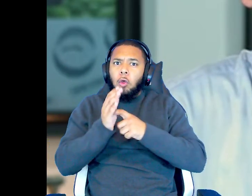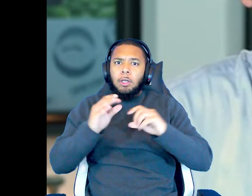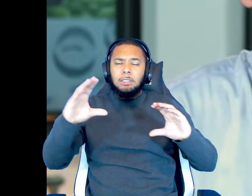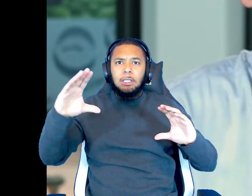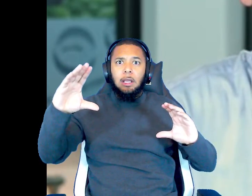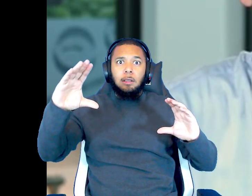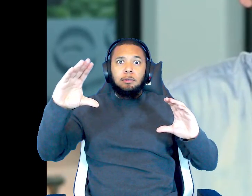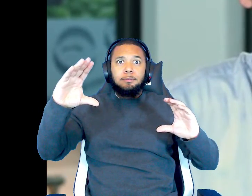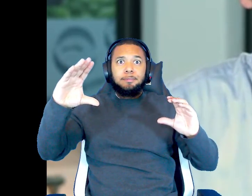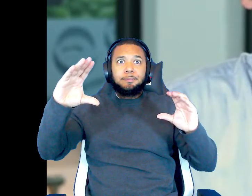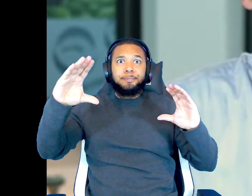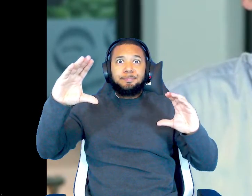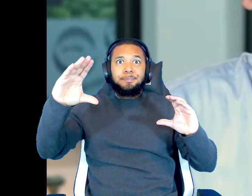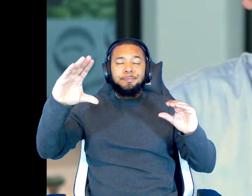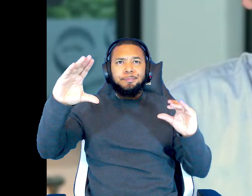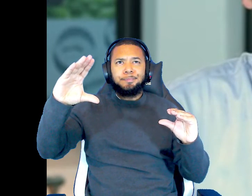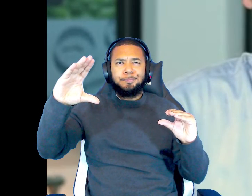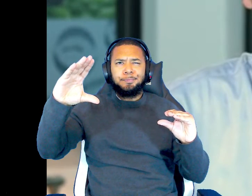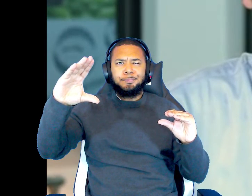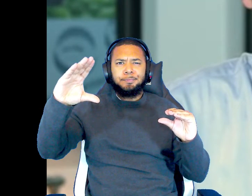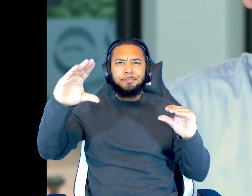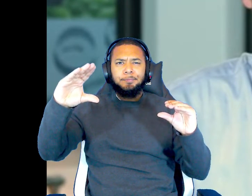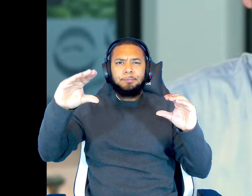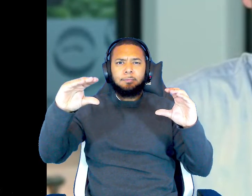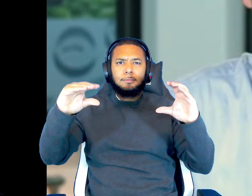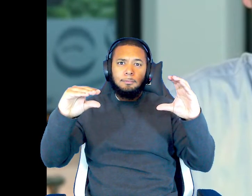it's not really interesting.